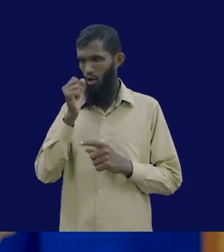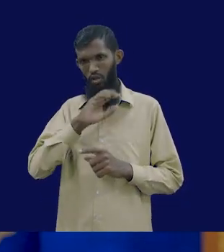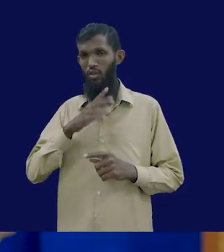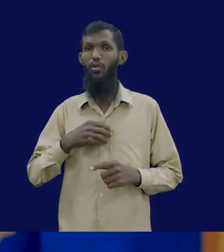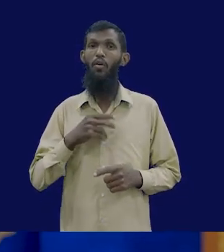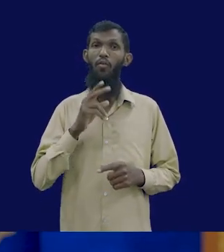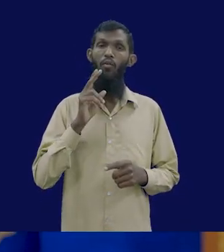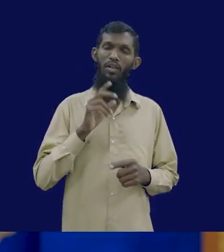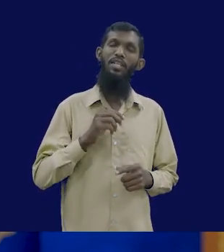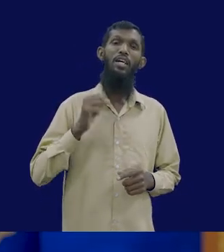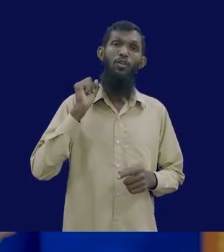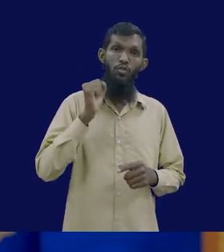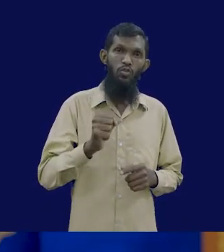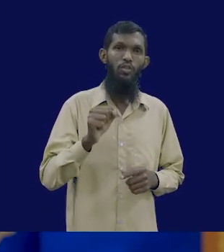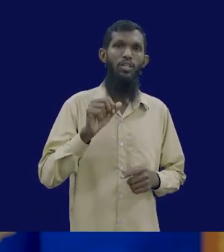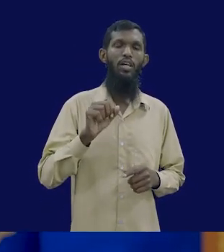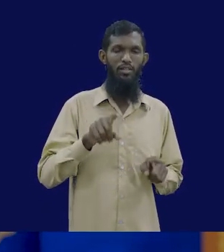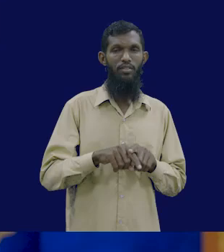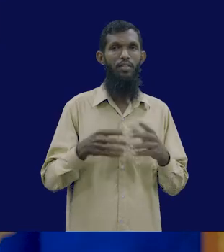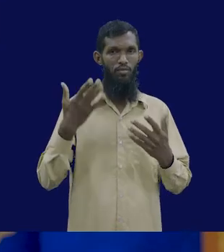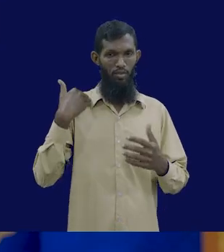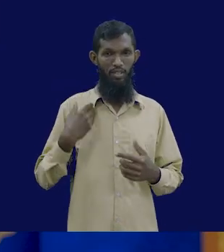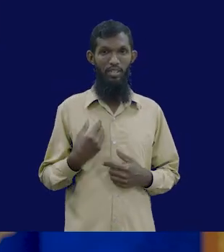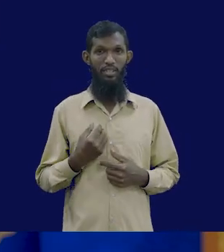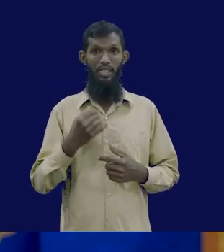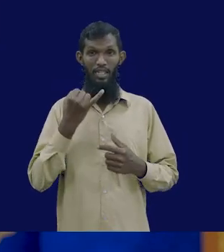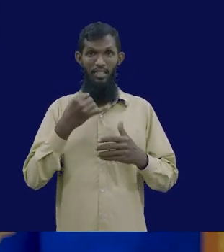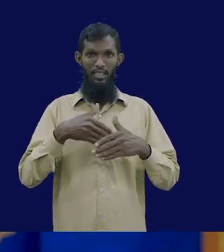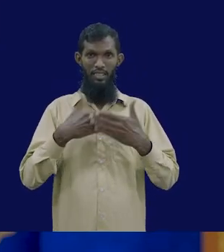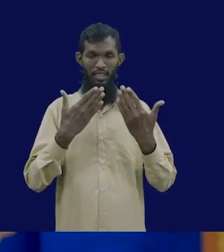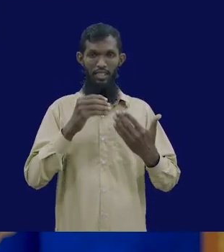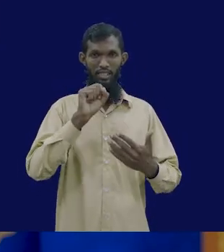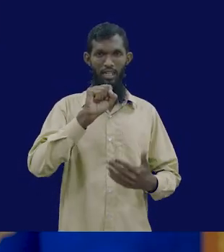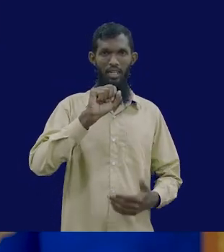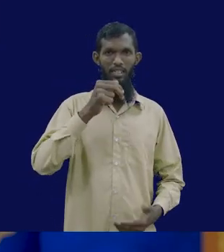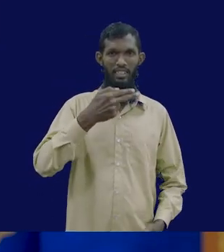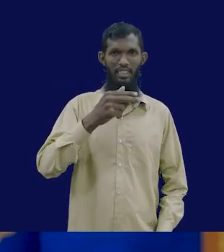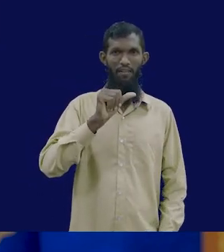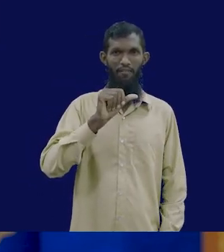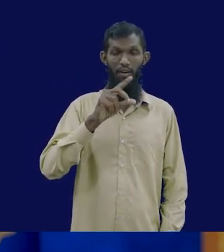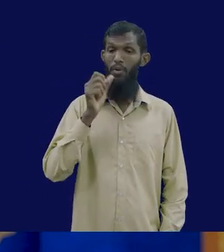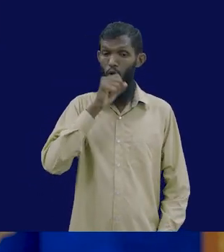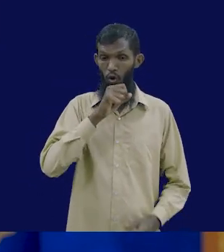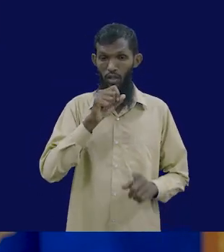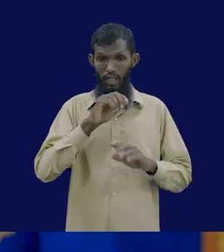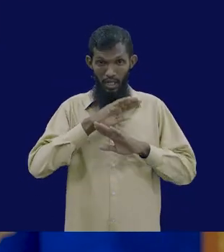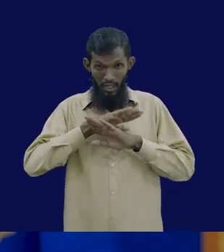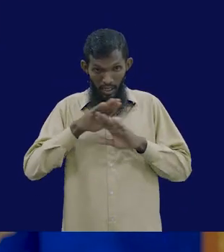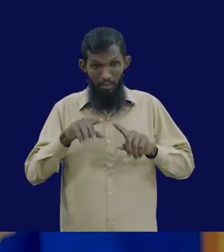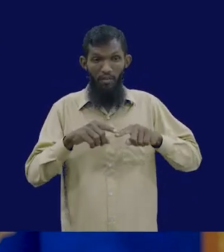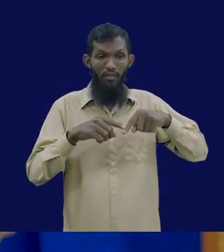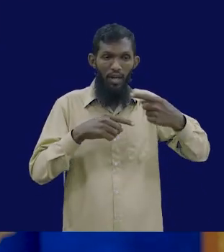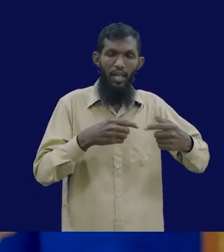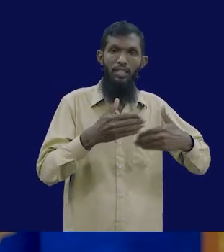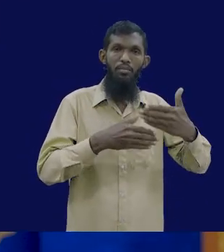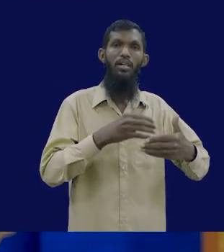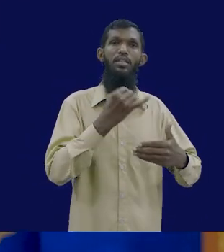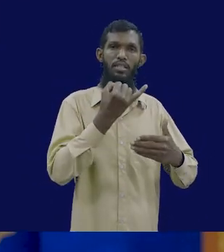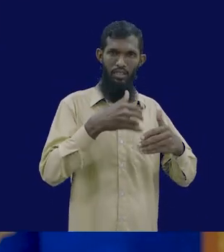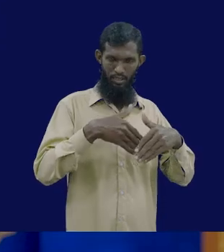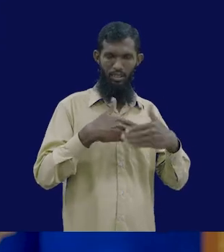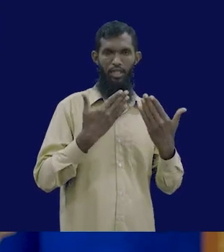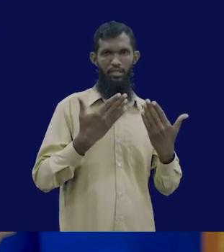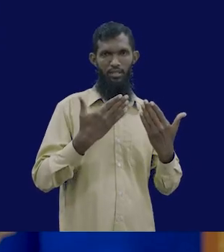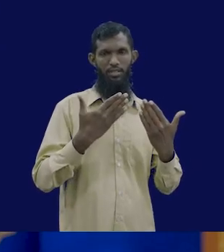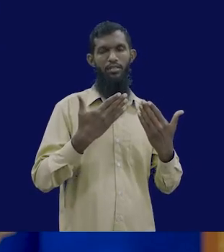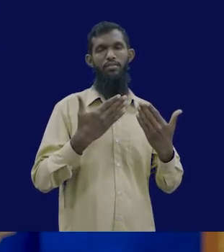Fasting the 6 days of Shawwal, as evident from the hadith of Rasulullah sallallahu alaihi wasallam, it is a sunnah